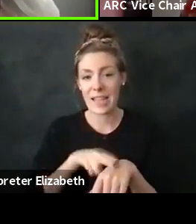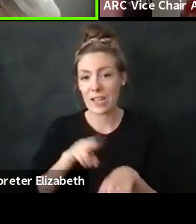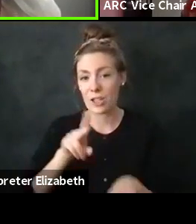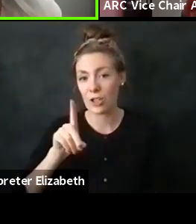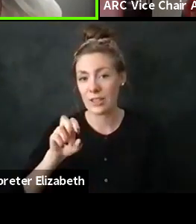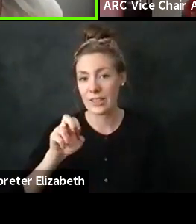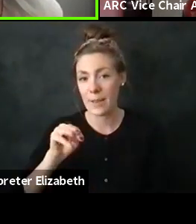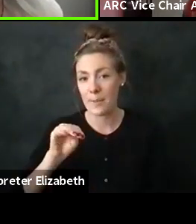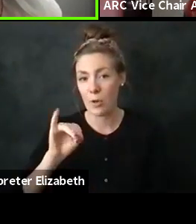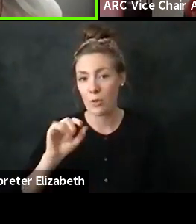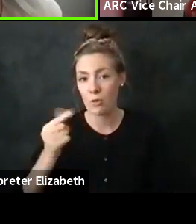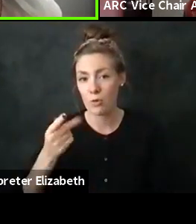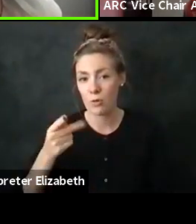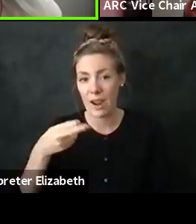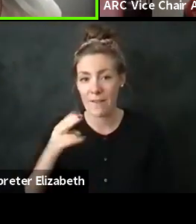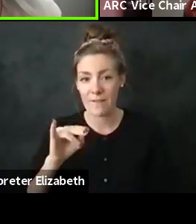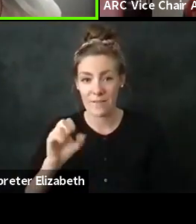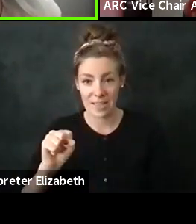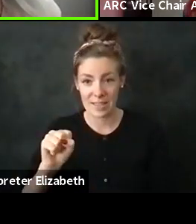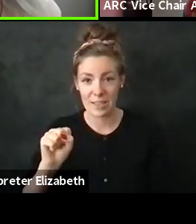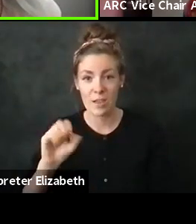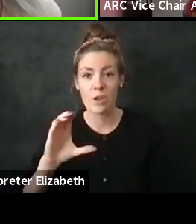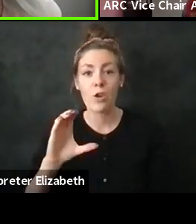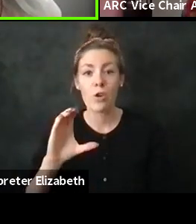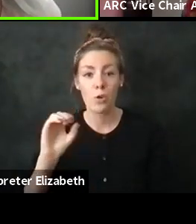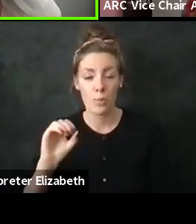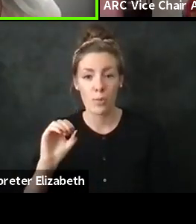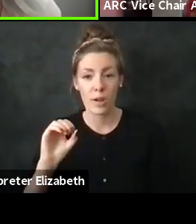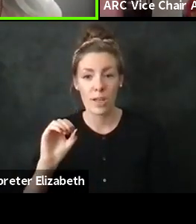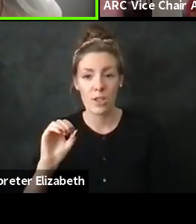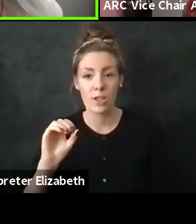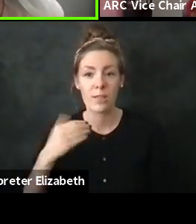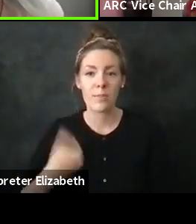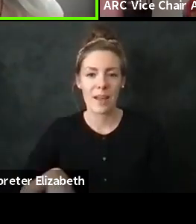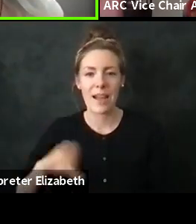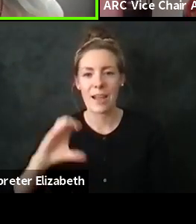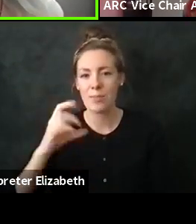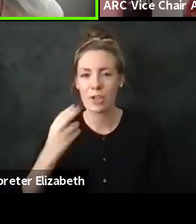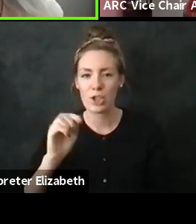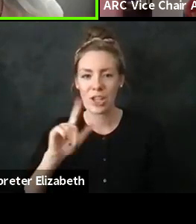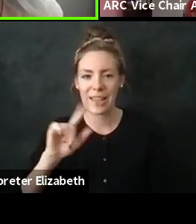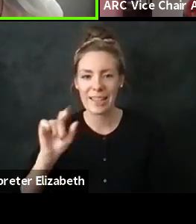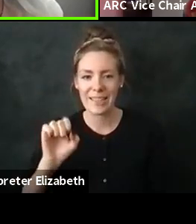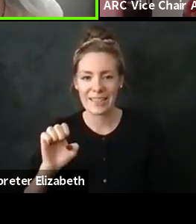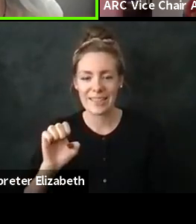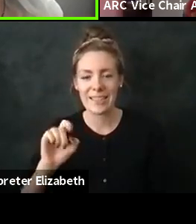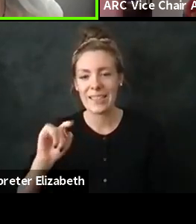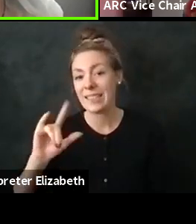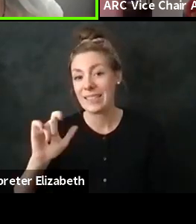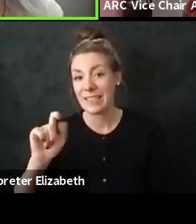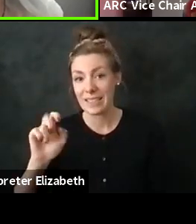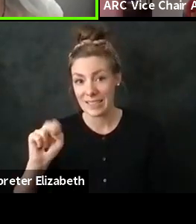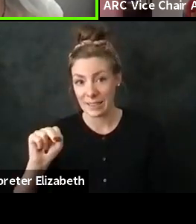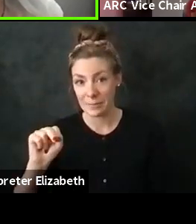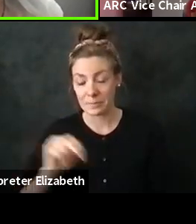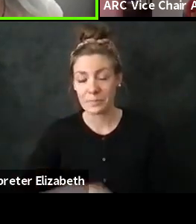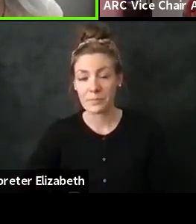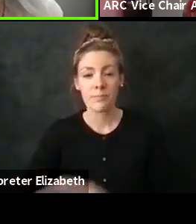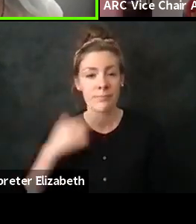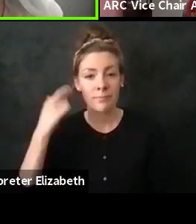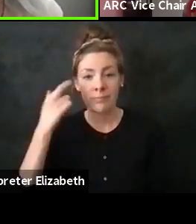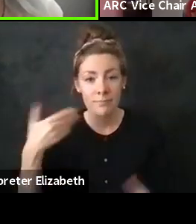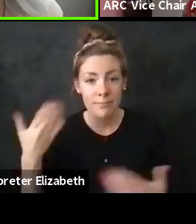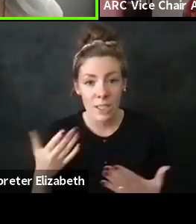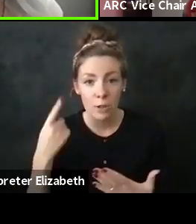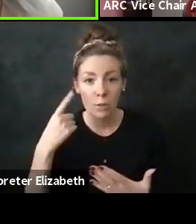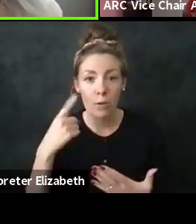Corporation. My name is Shalise Tilton, And the reason why I'm here is to gather